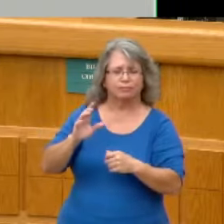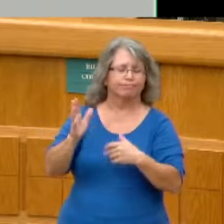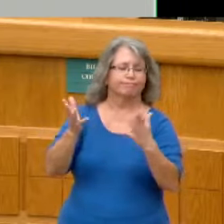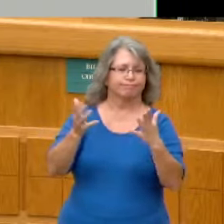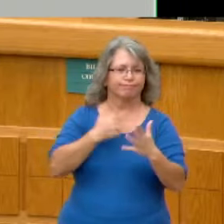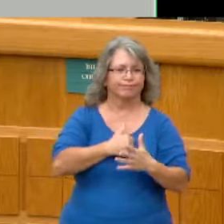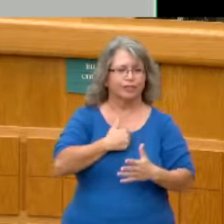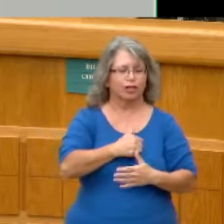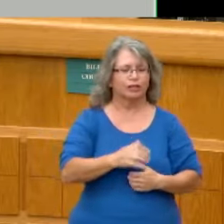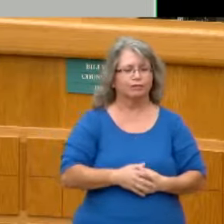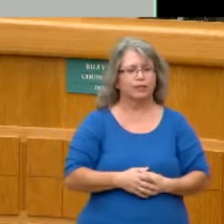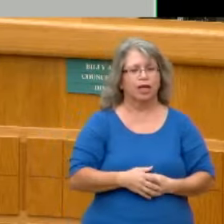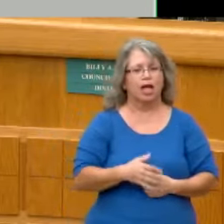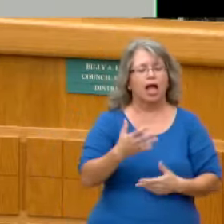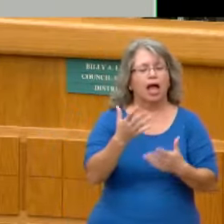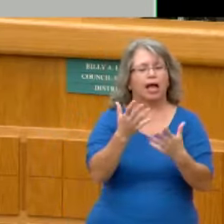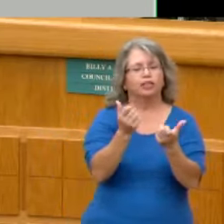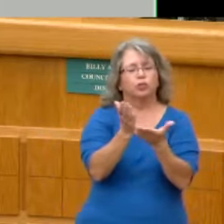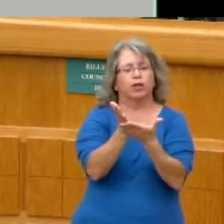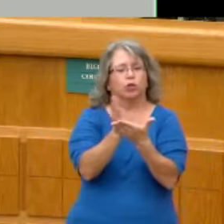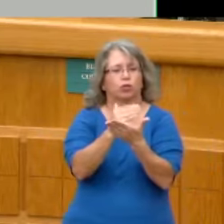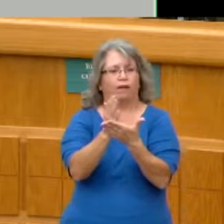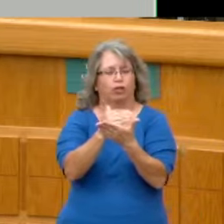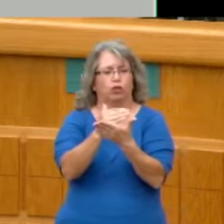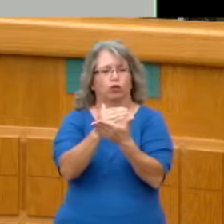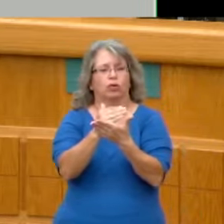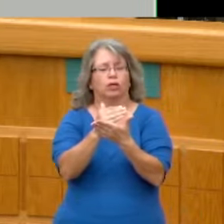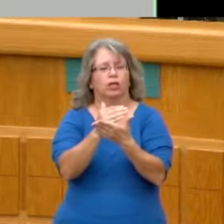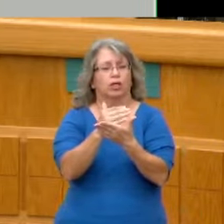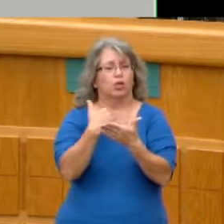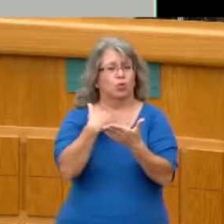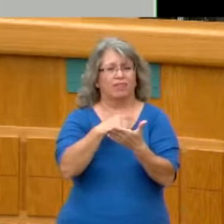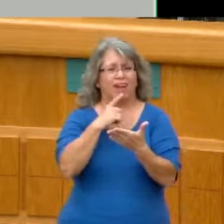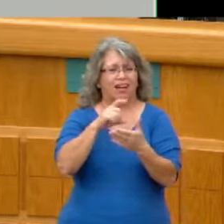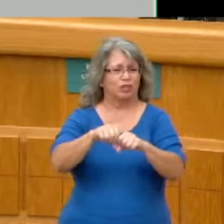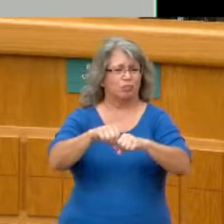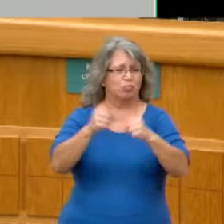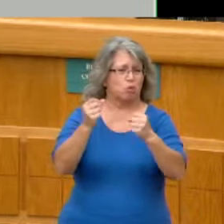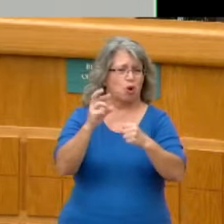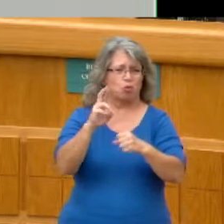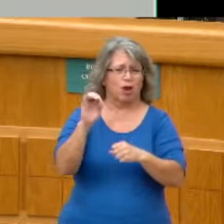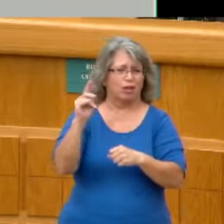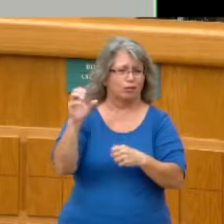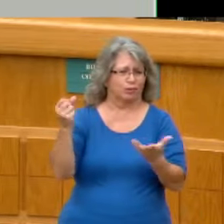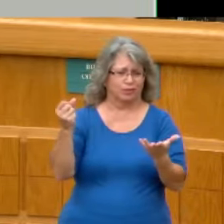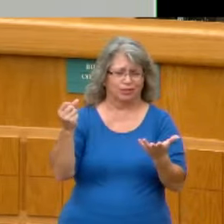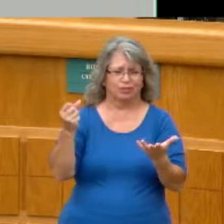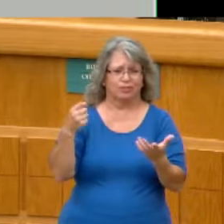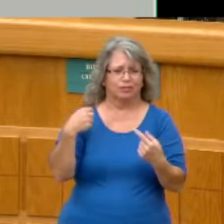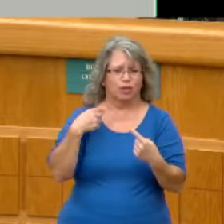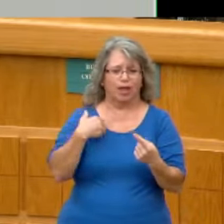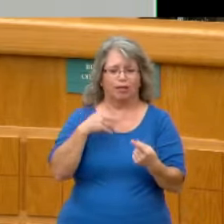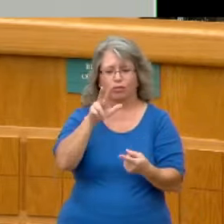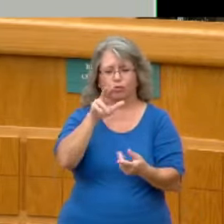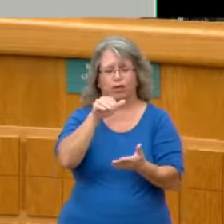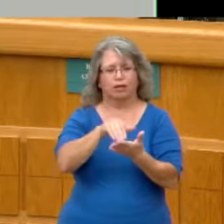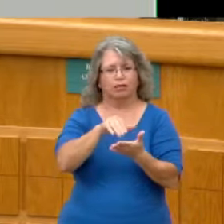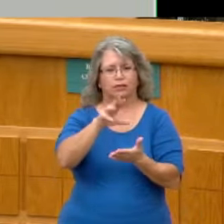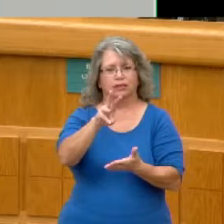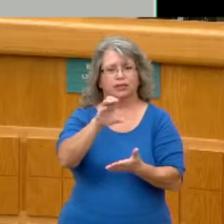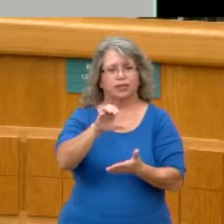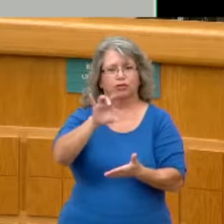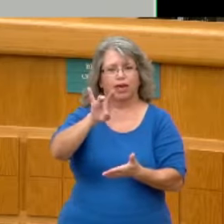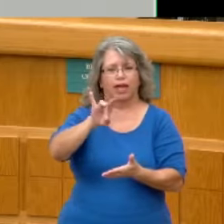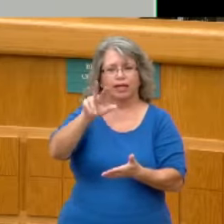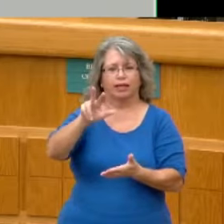want to review a couple of the records that have been broken in this current Delta wave. One was we had 3,683